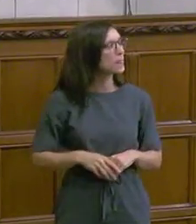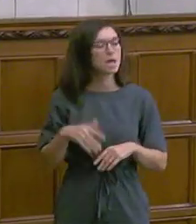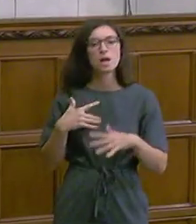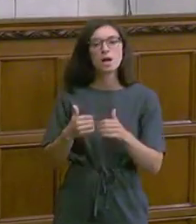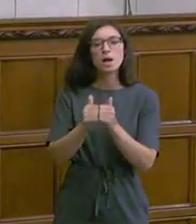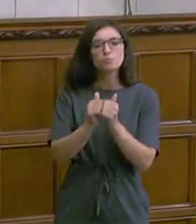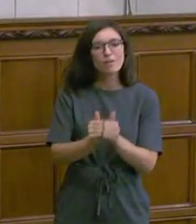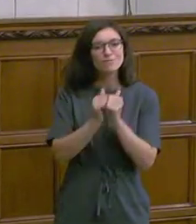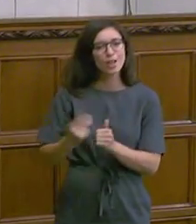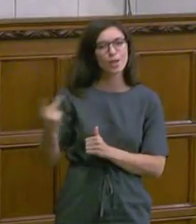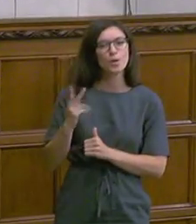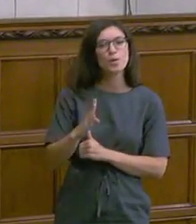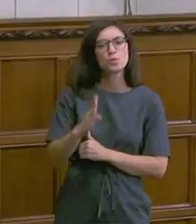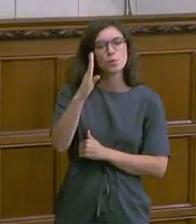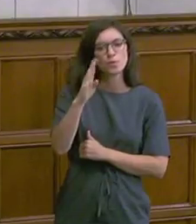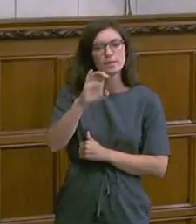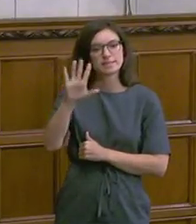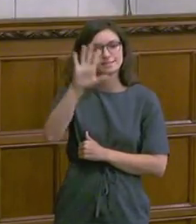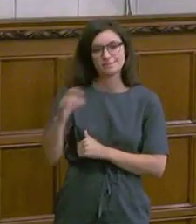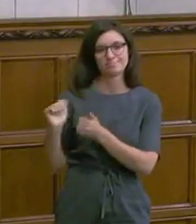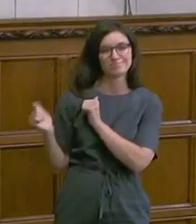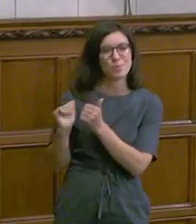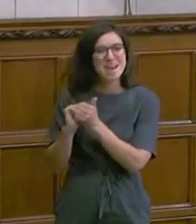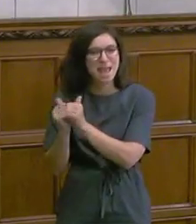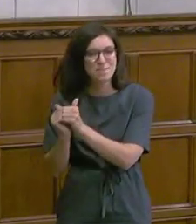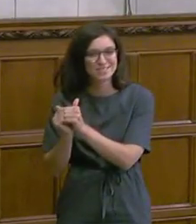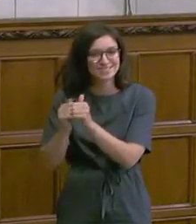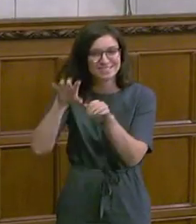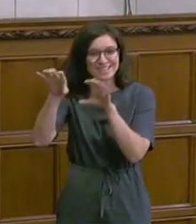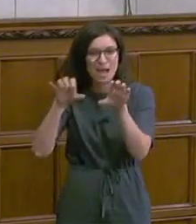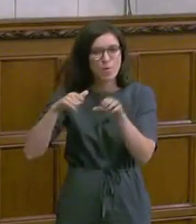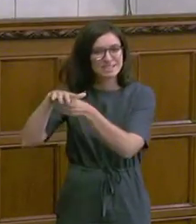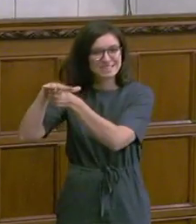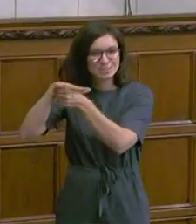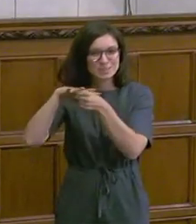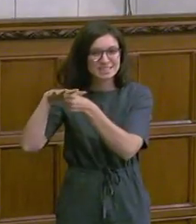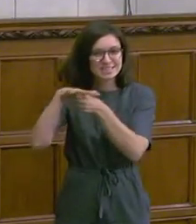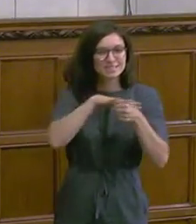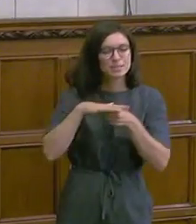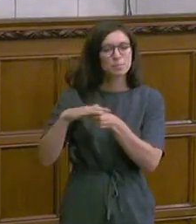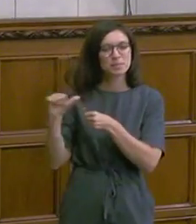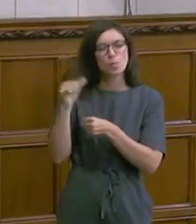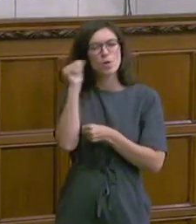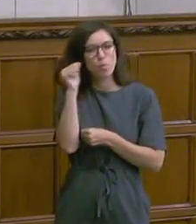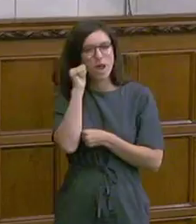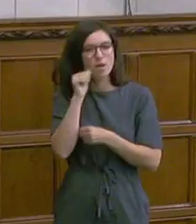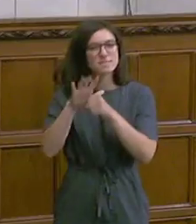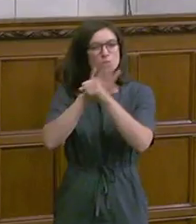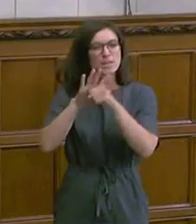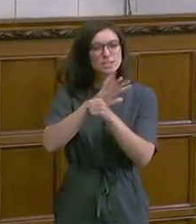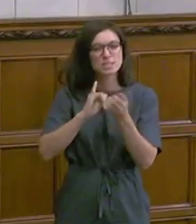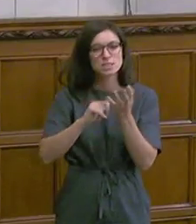are neighbours, our constituencies are neighbours, so she'll be aware of the situation in Sunderland. I'm sure we